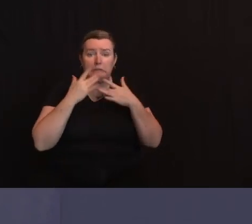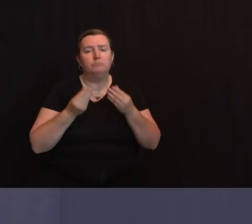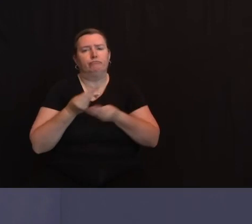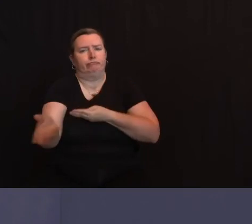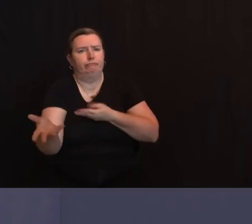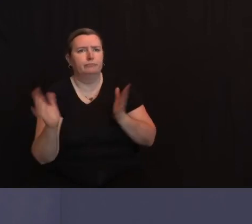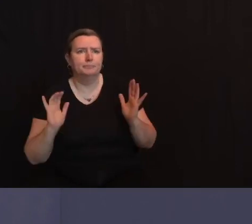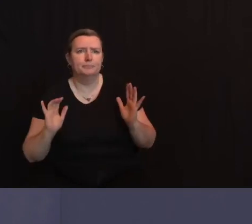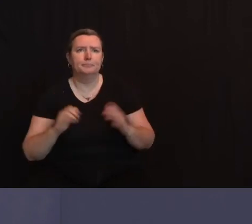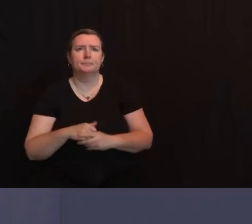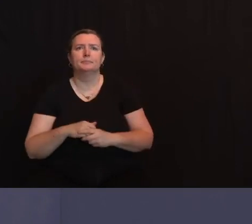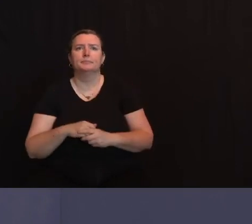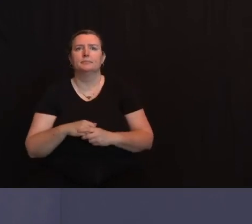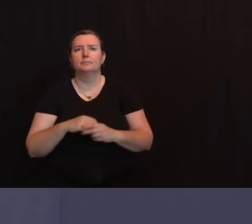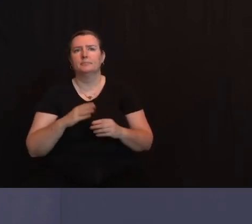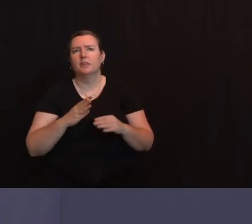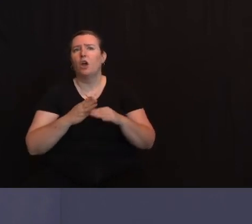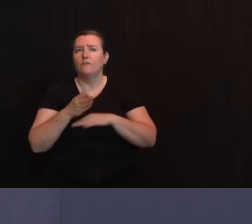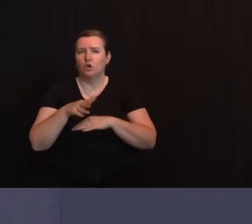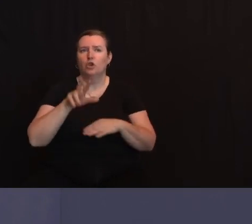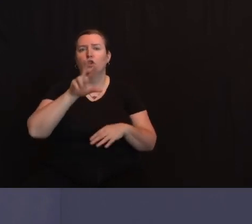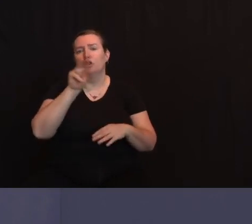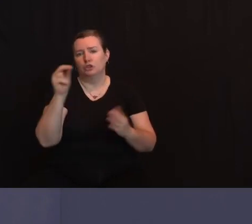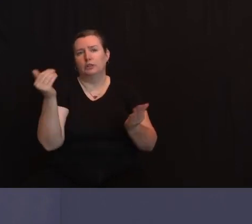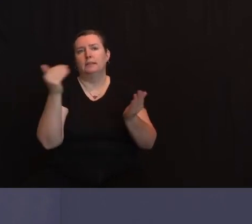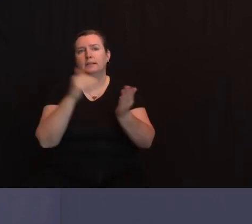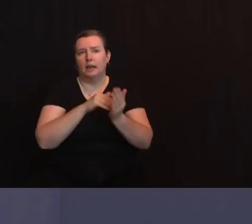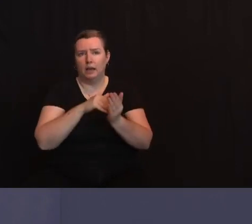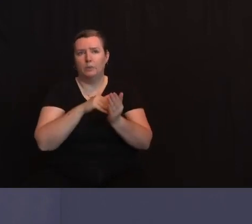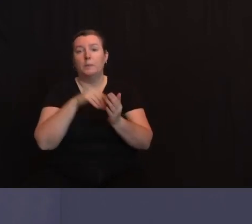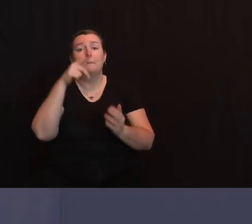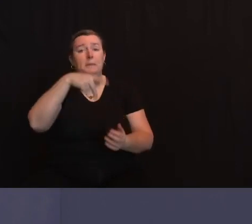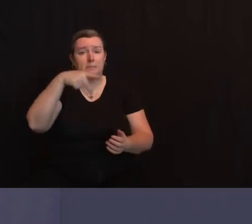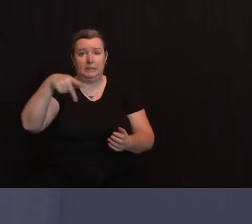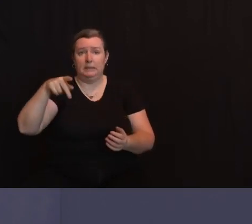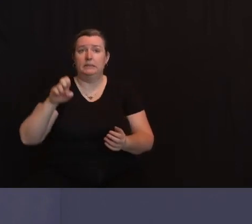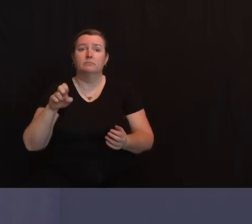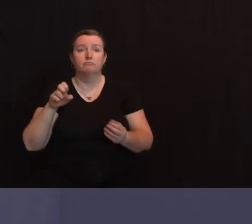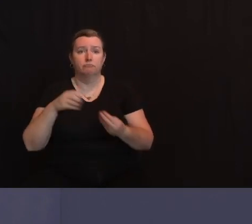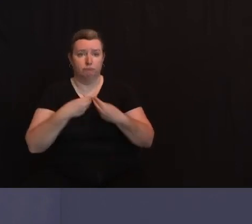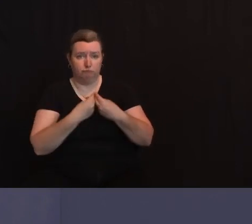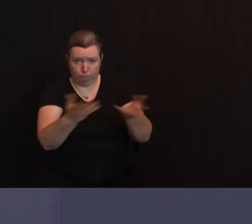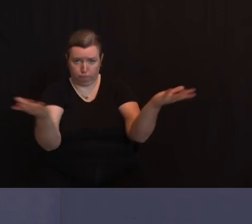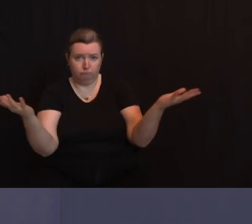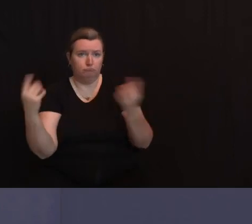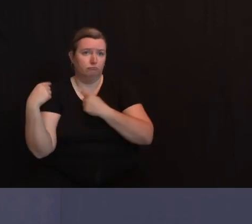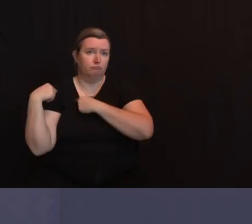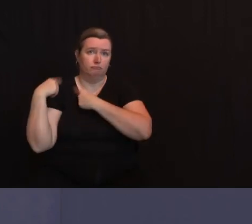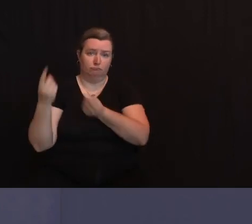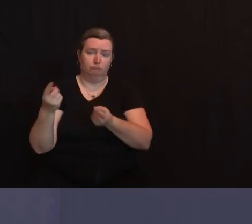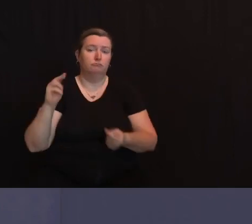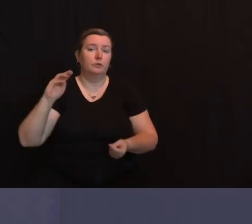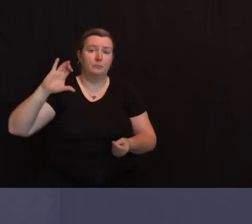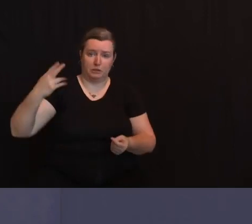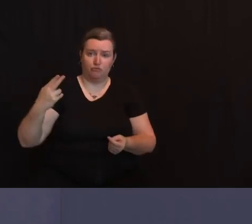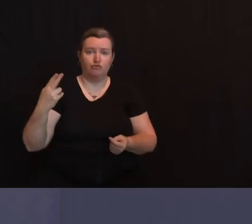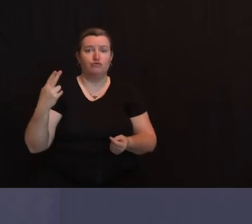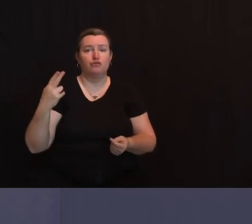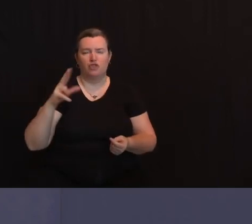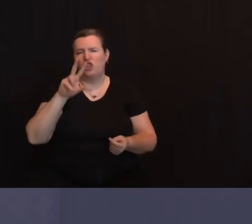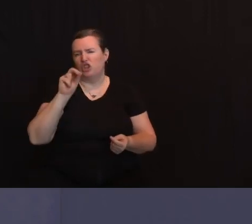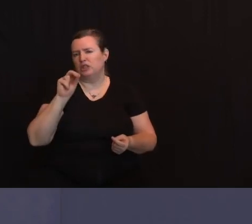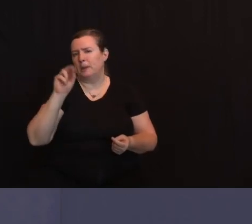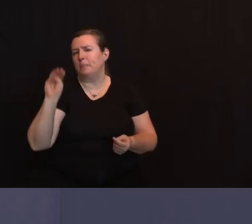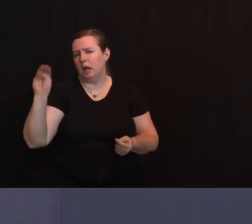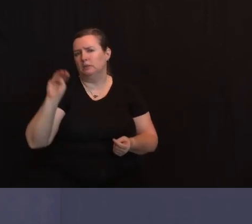PPE have been distributed to the long-term care facilities throughout this pandemic, and stockpiling for these facilities